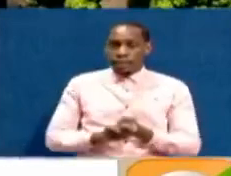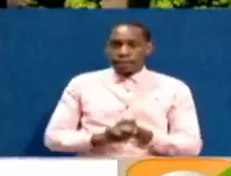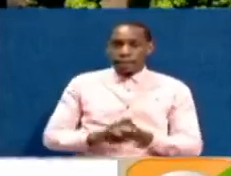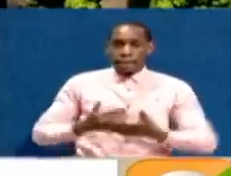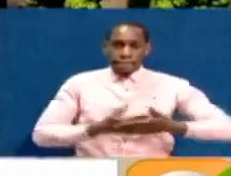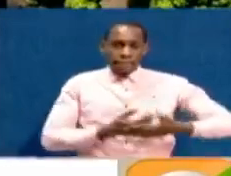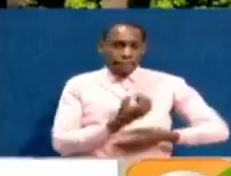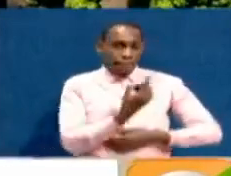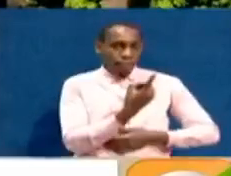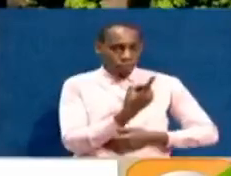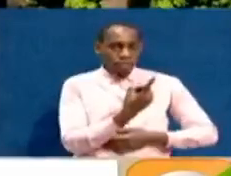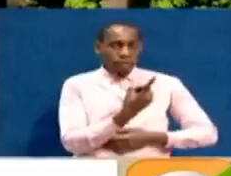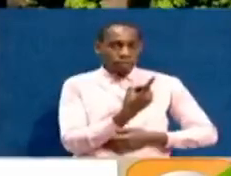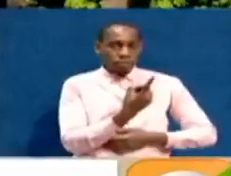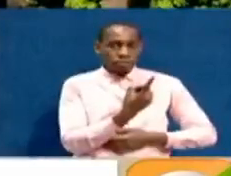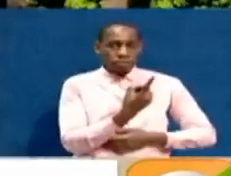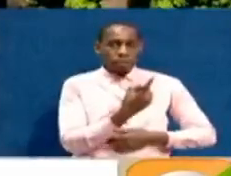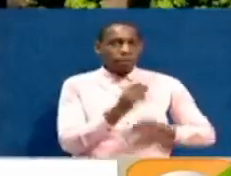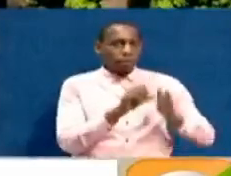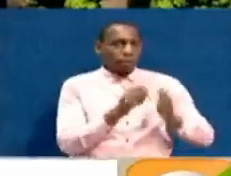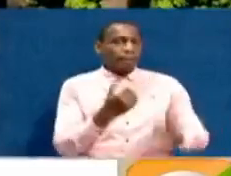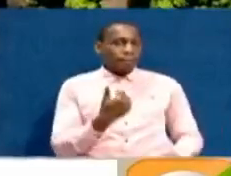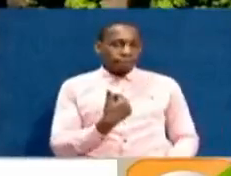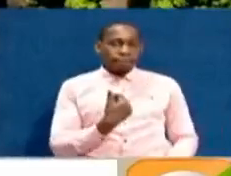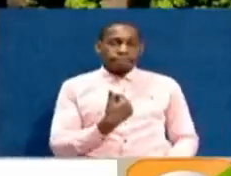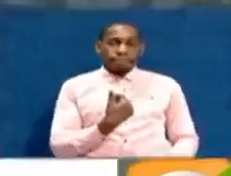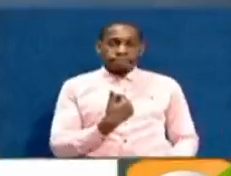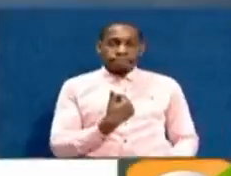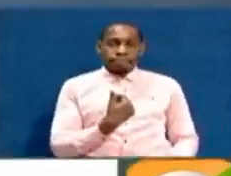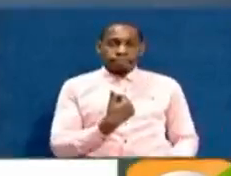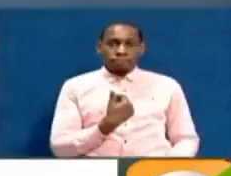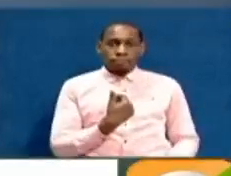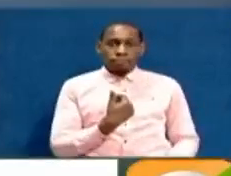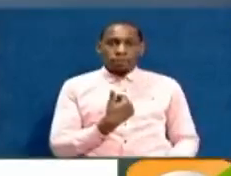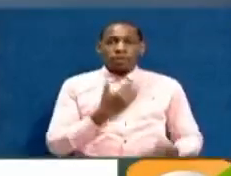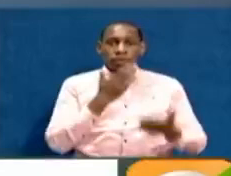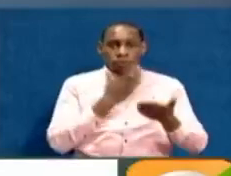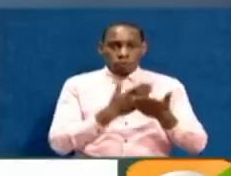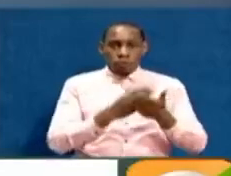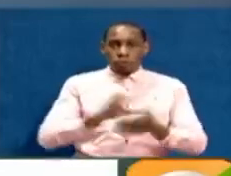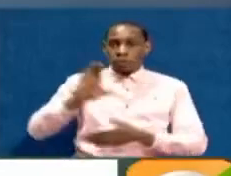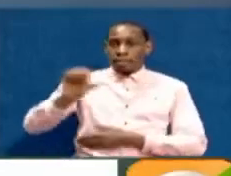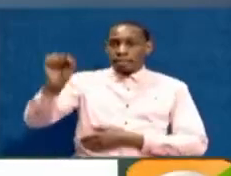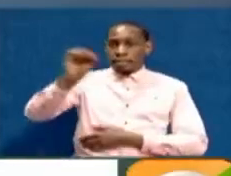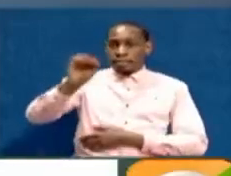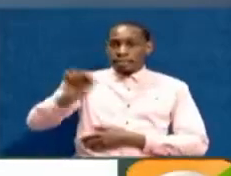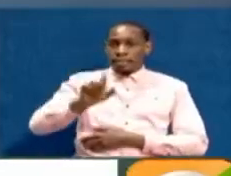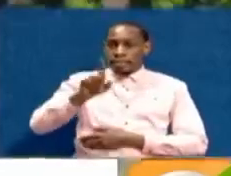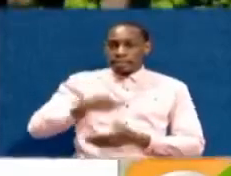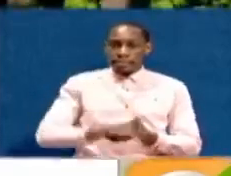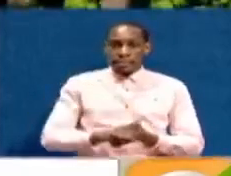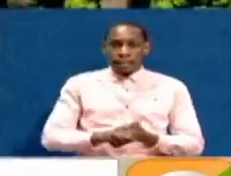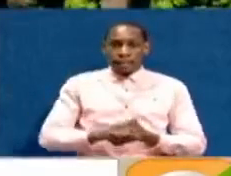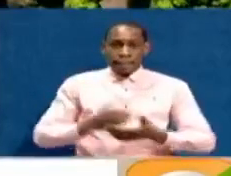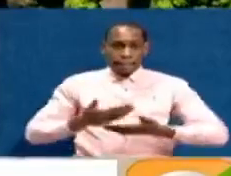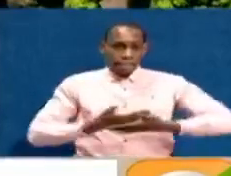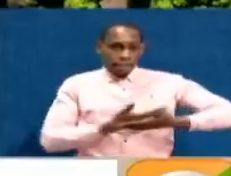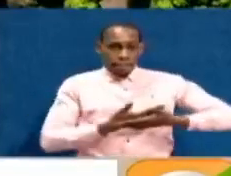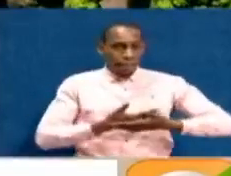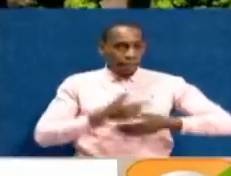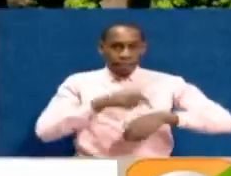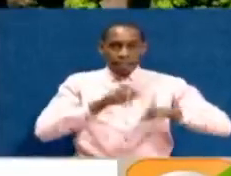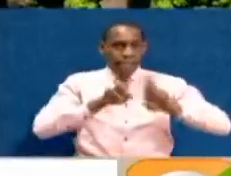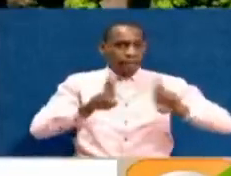one baby is in distress, so it's definitely to go to see as the babies were premature. So they were kept